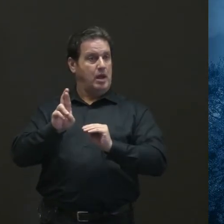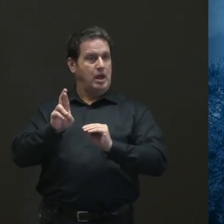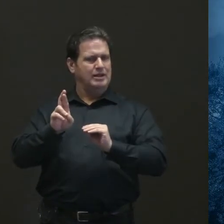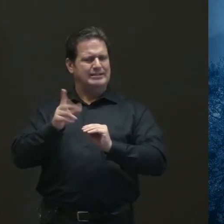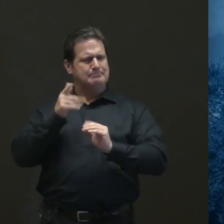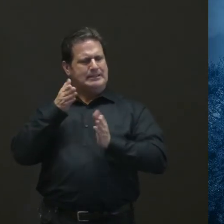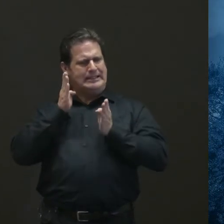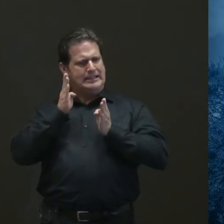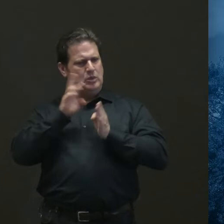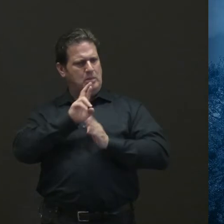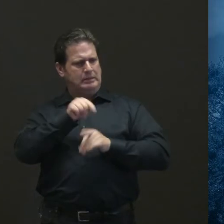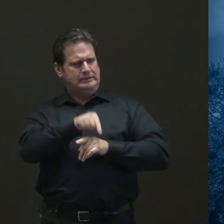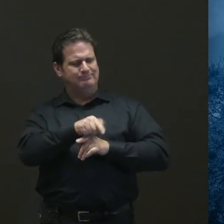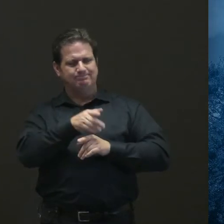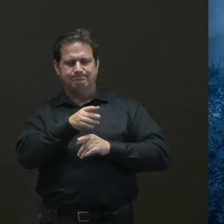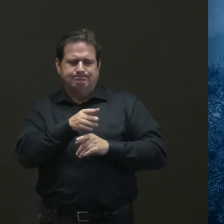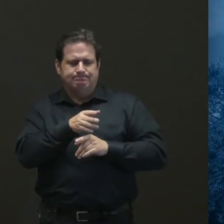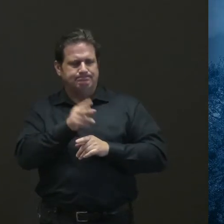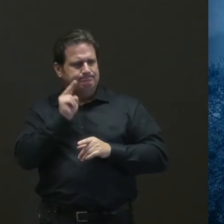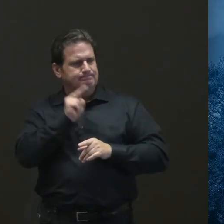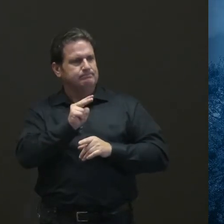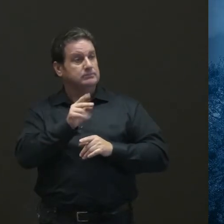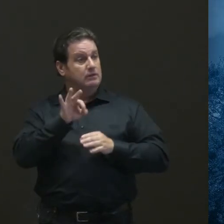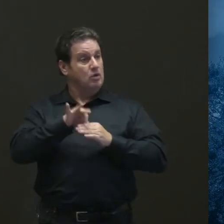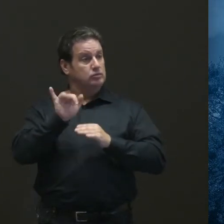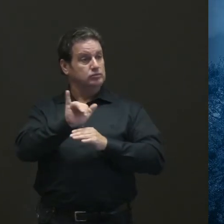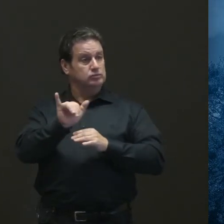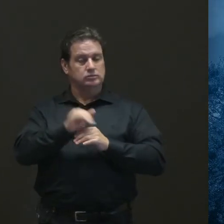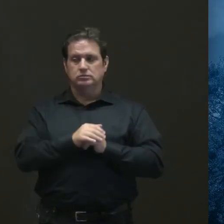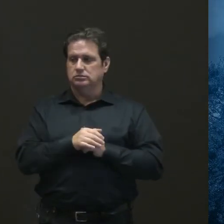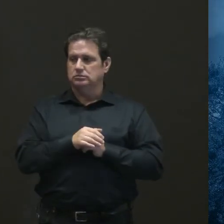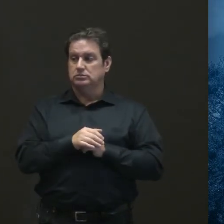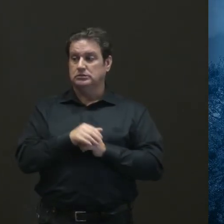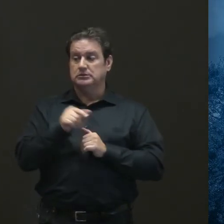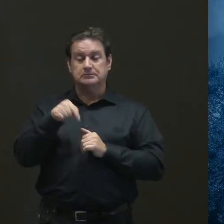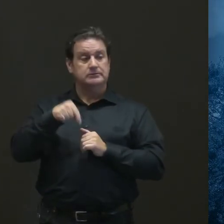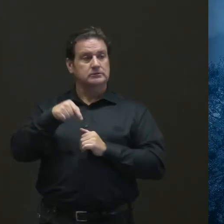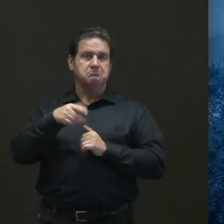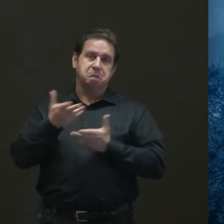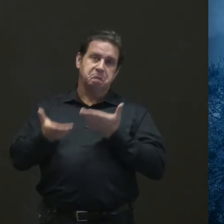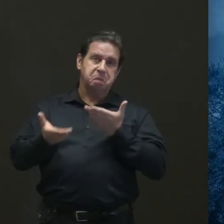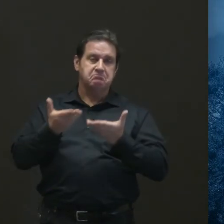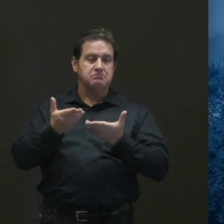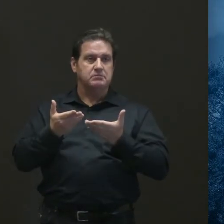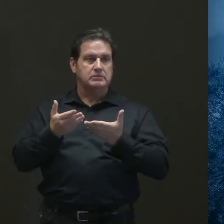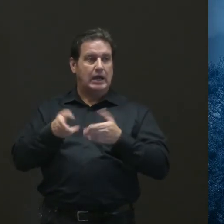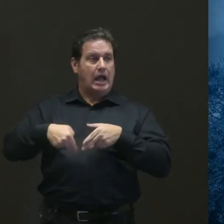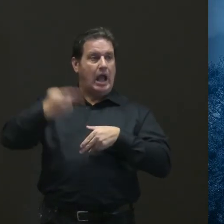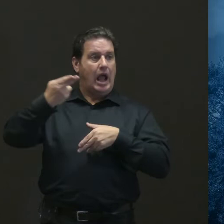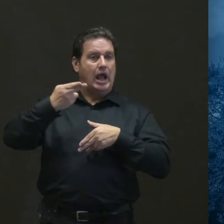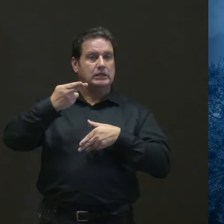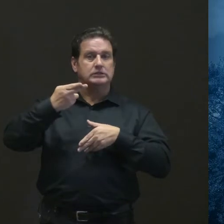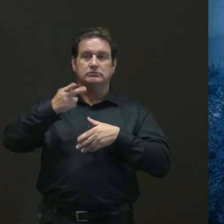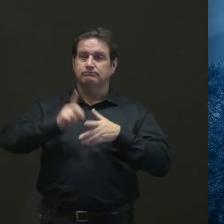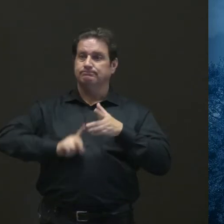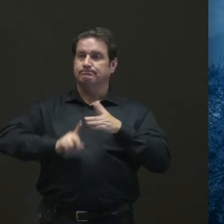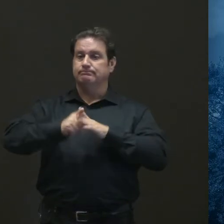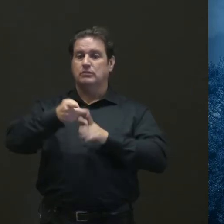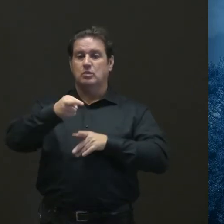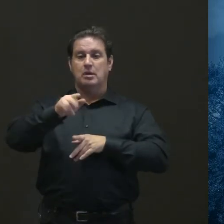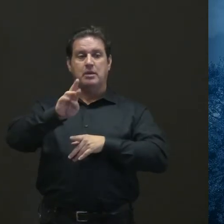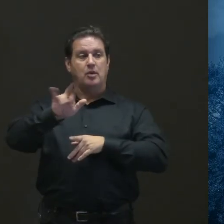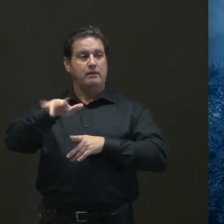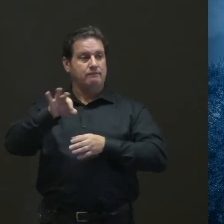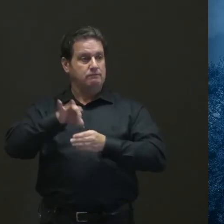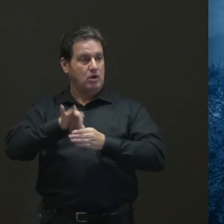as much attention to that, voted as well. So this probably will be the highest turnout primary